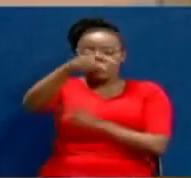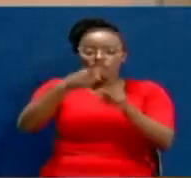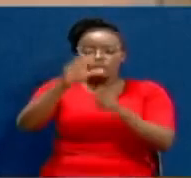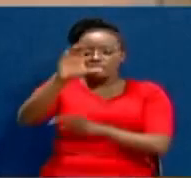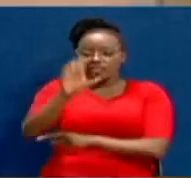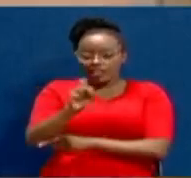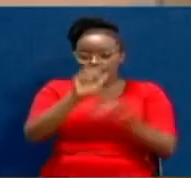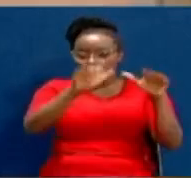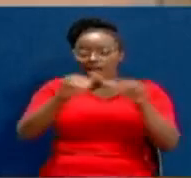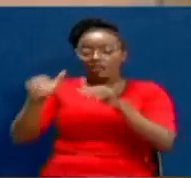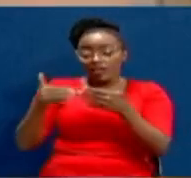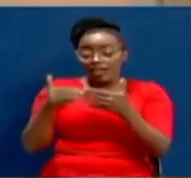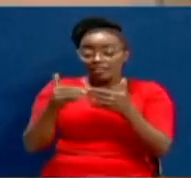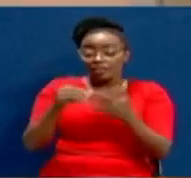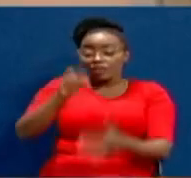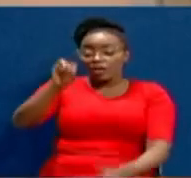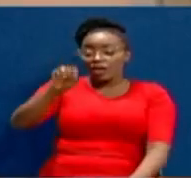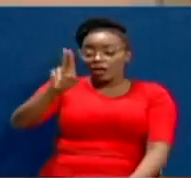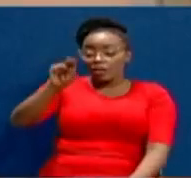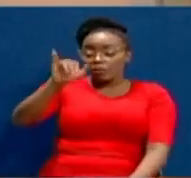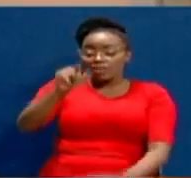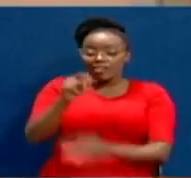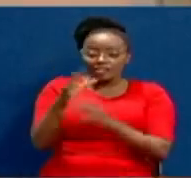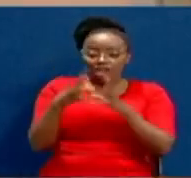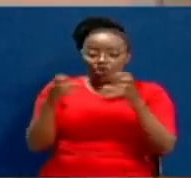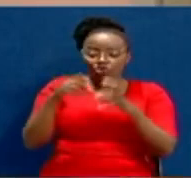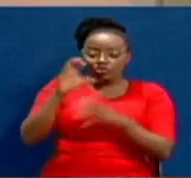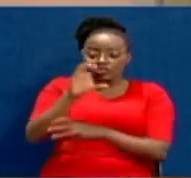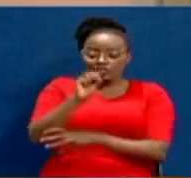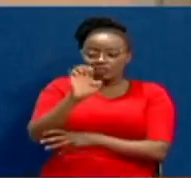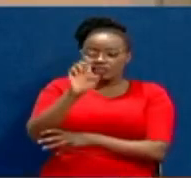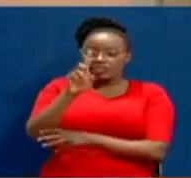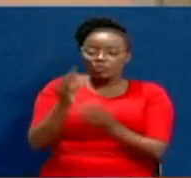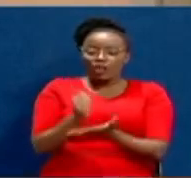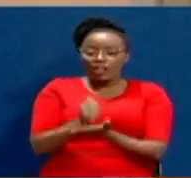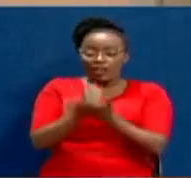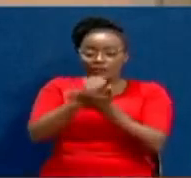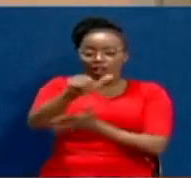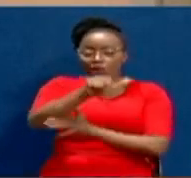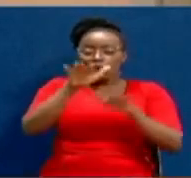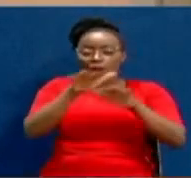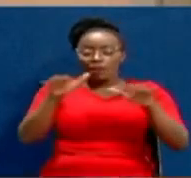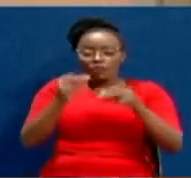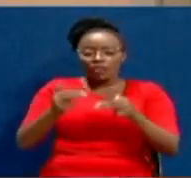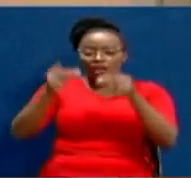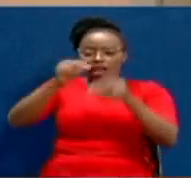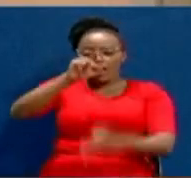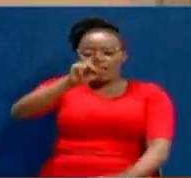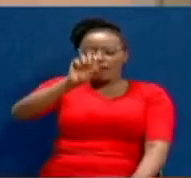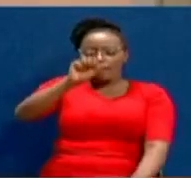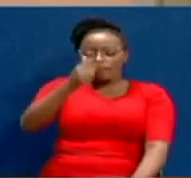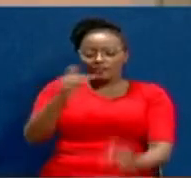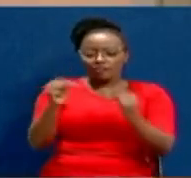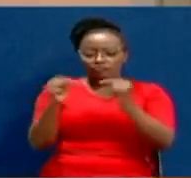to Agriculture CS Peter Munya, the crop will go a long way in not only supplying the local market with high-grade pest-resistant